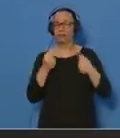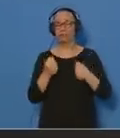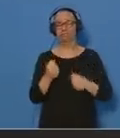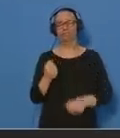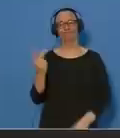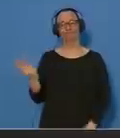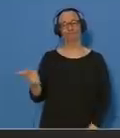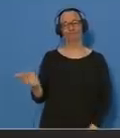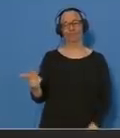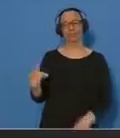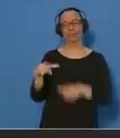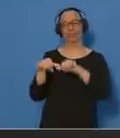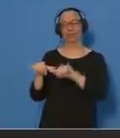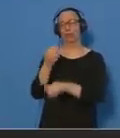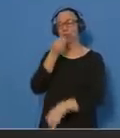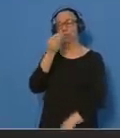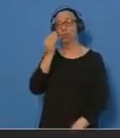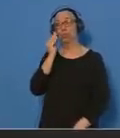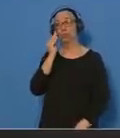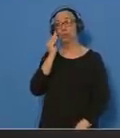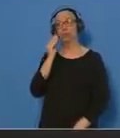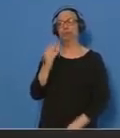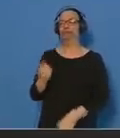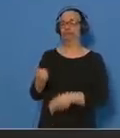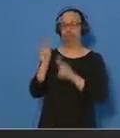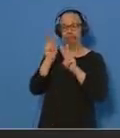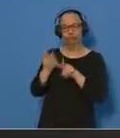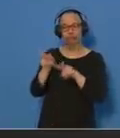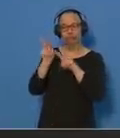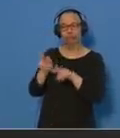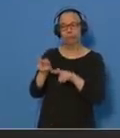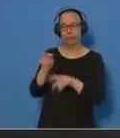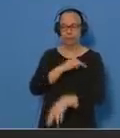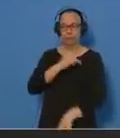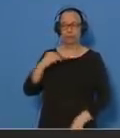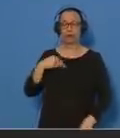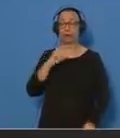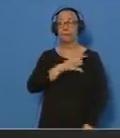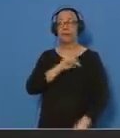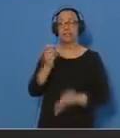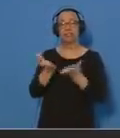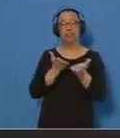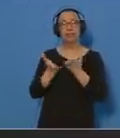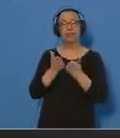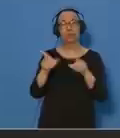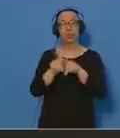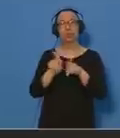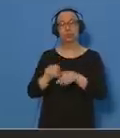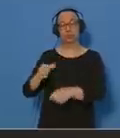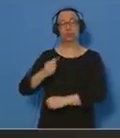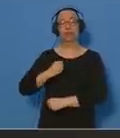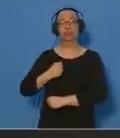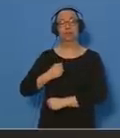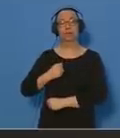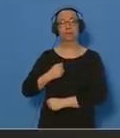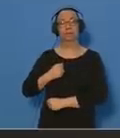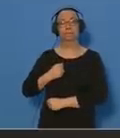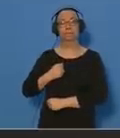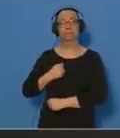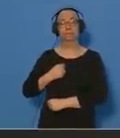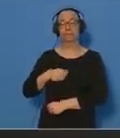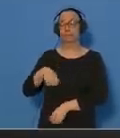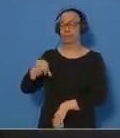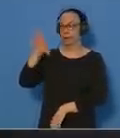quarantined at home. They will be regularly checked by members of the Bermuda Police Service and members of the Bermuda Regiment. Mr.